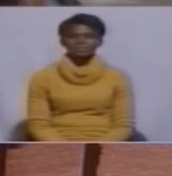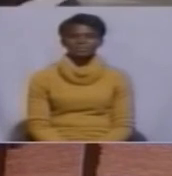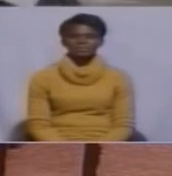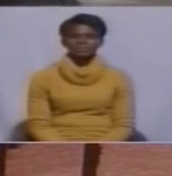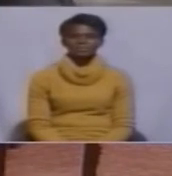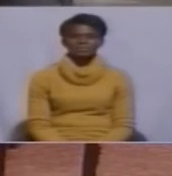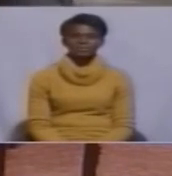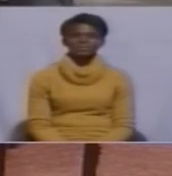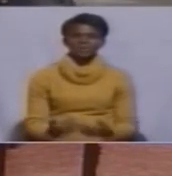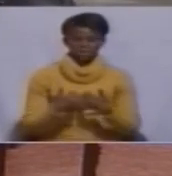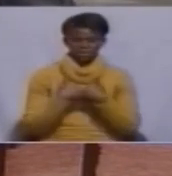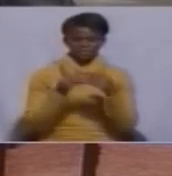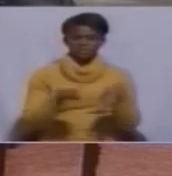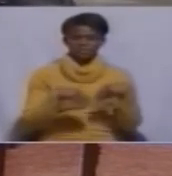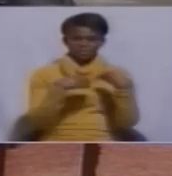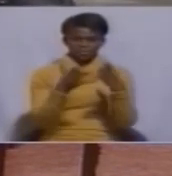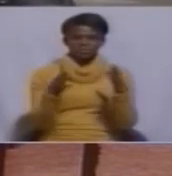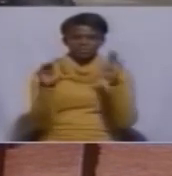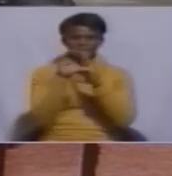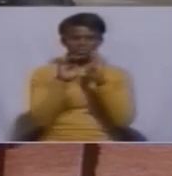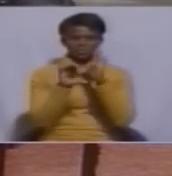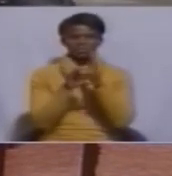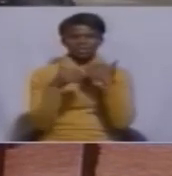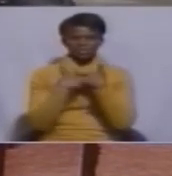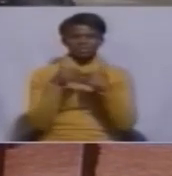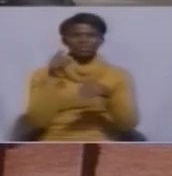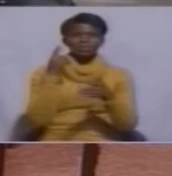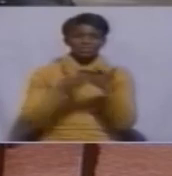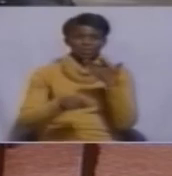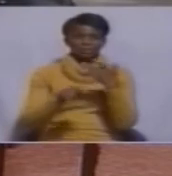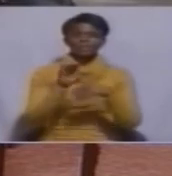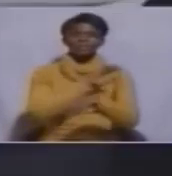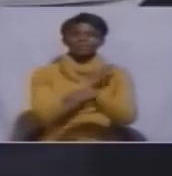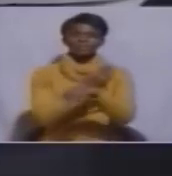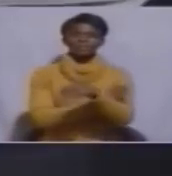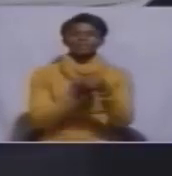Well, there is a provision in the Constitution which actually gives him such powers.